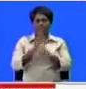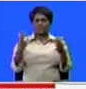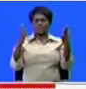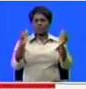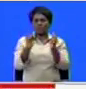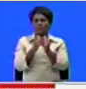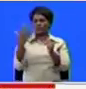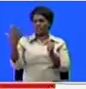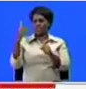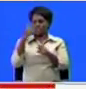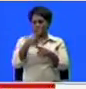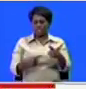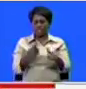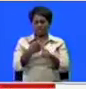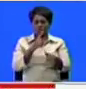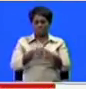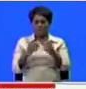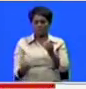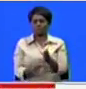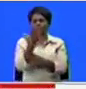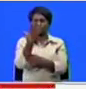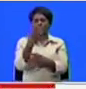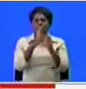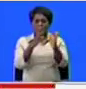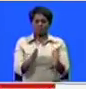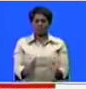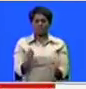miaka 15 tangu kuanzishwa kwake. Robinson Okenye, KTN Michezo.